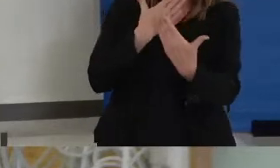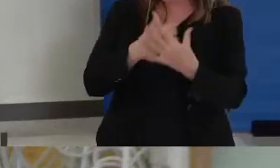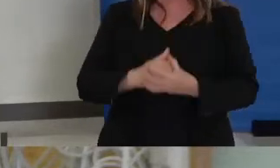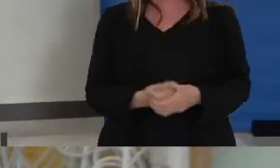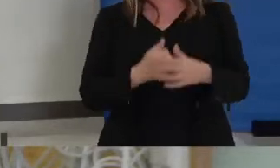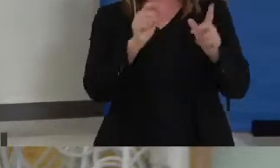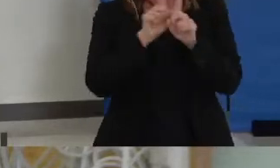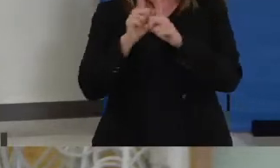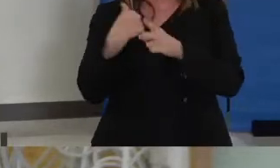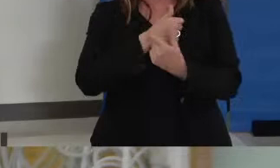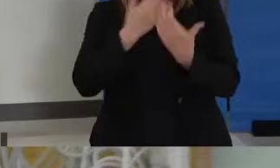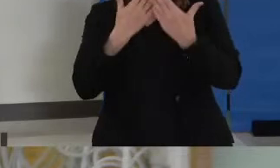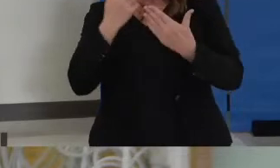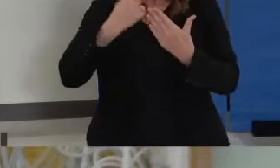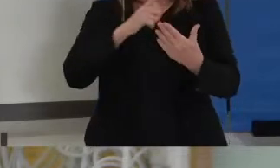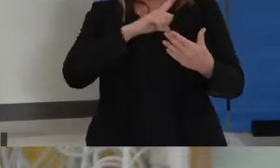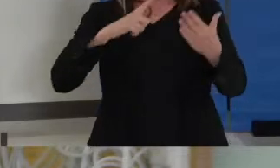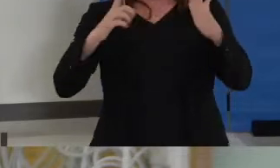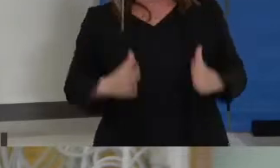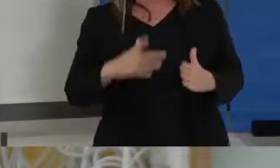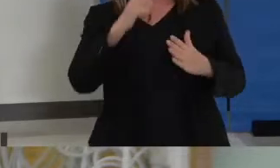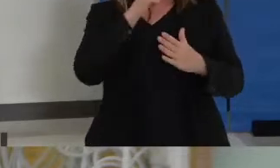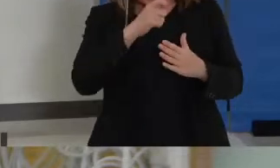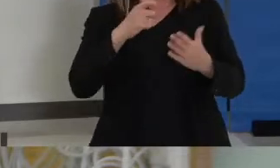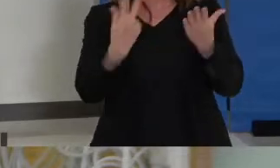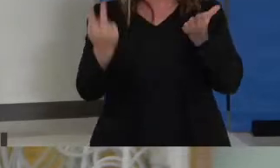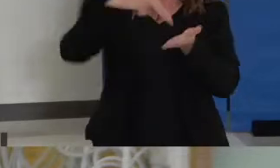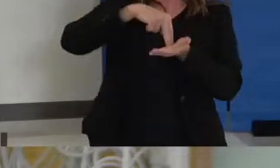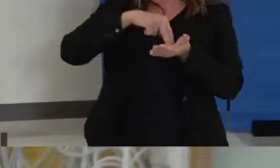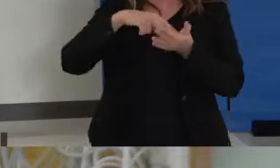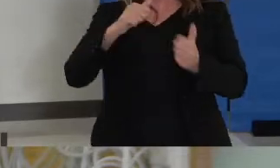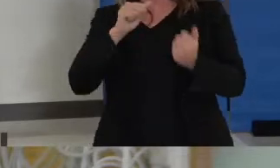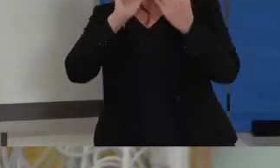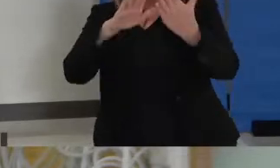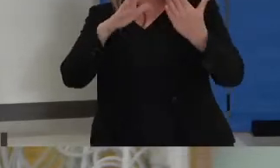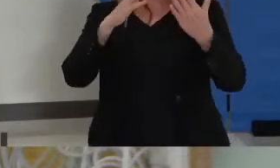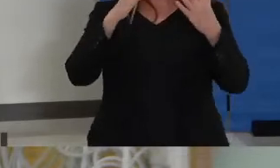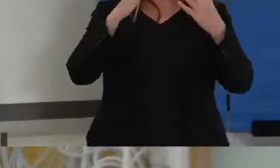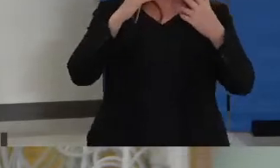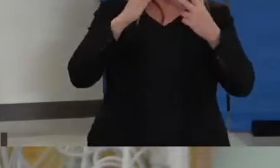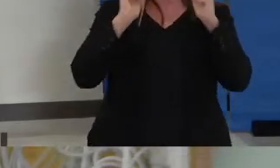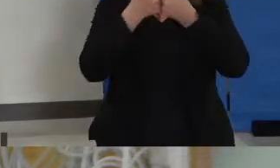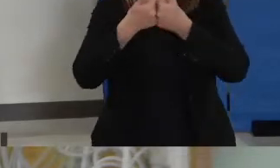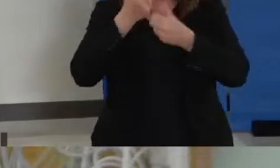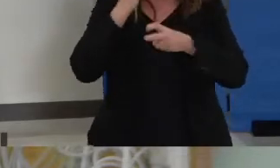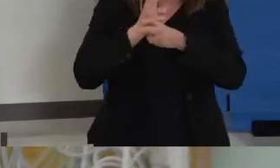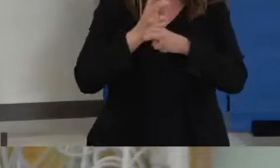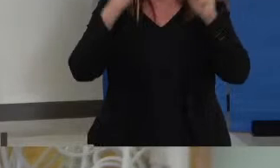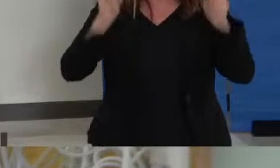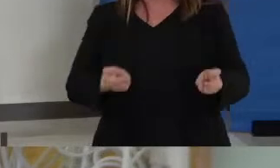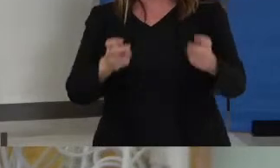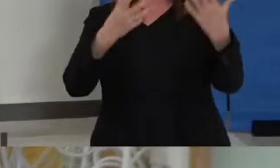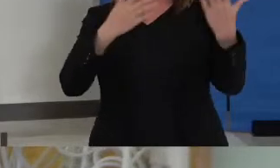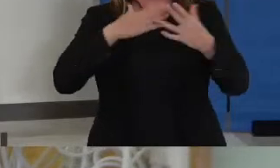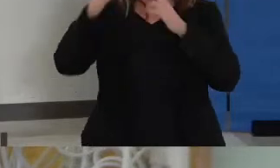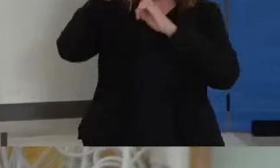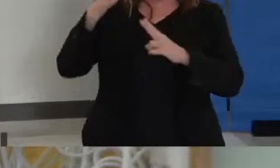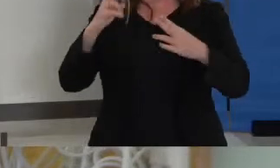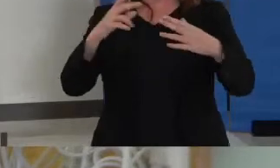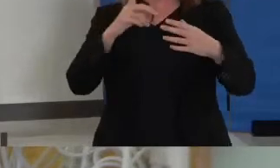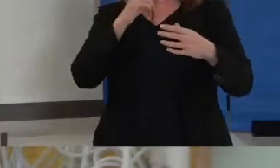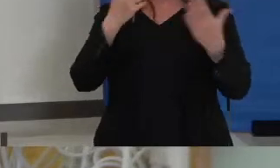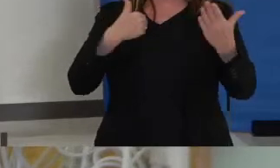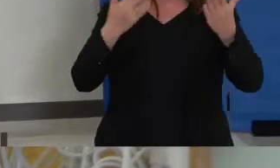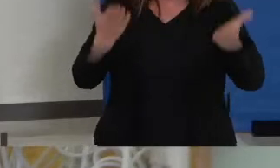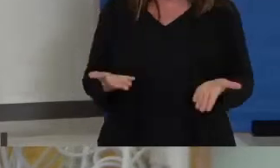also grateful for legislators who step up that are willing to author and tackle some of the most challenging and tough issues. And it's my great honor to have with us here a